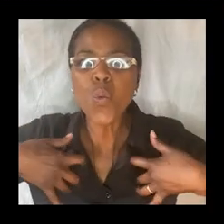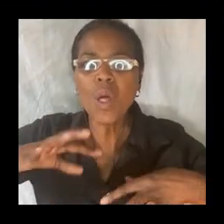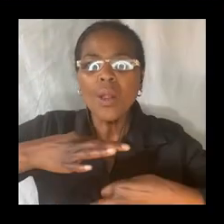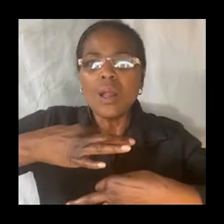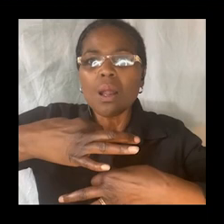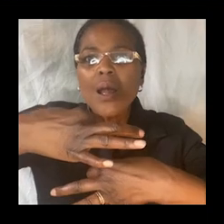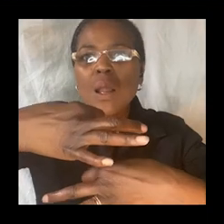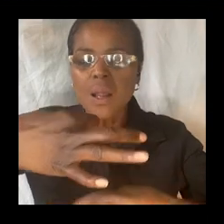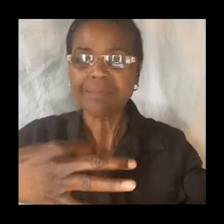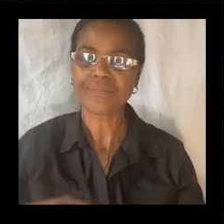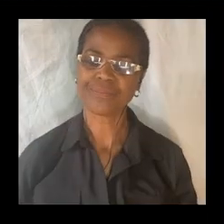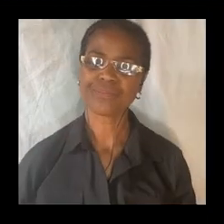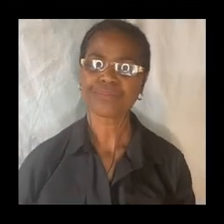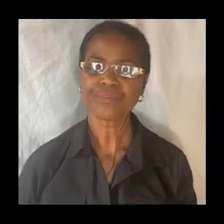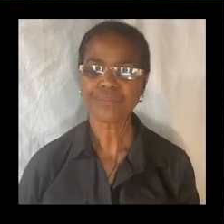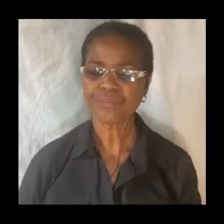in the story,